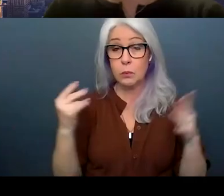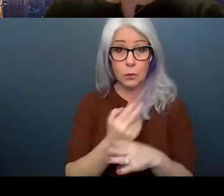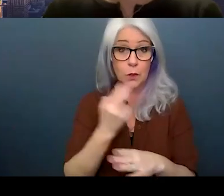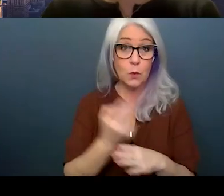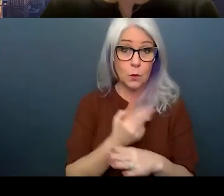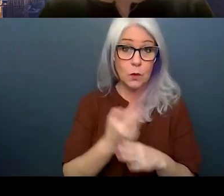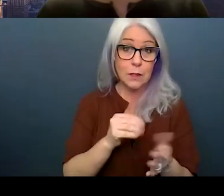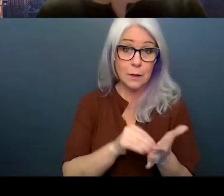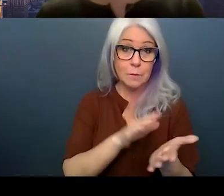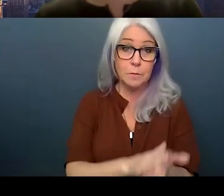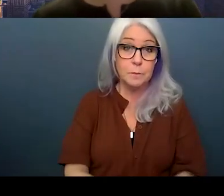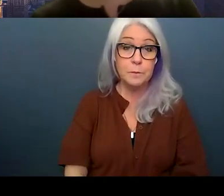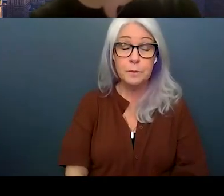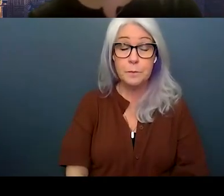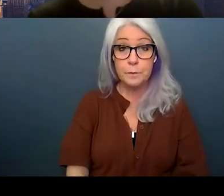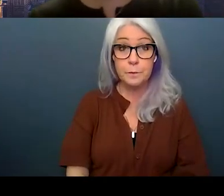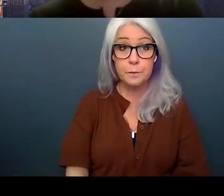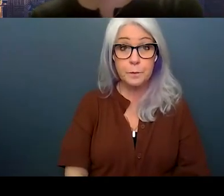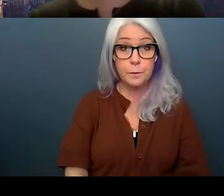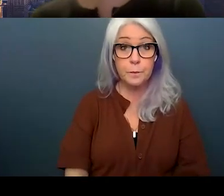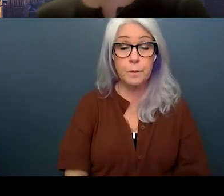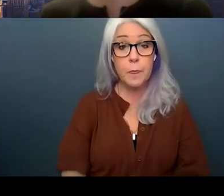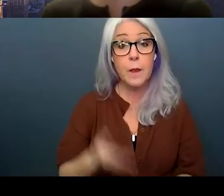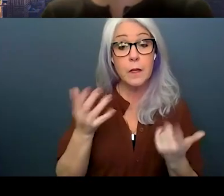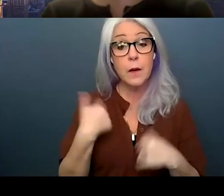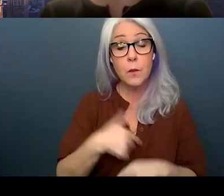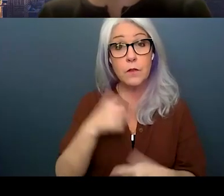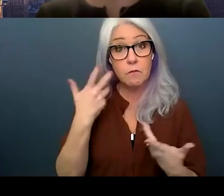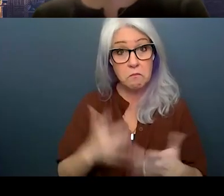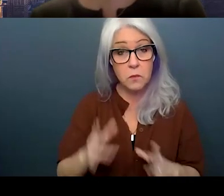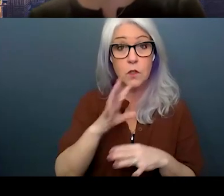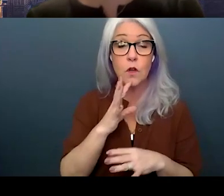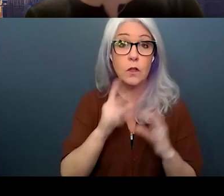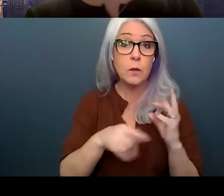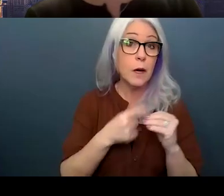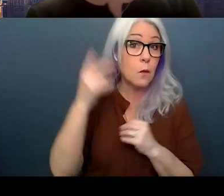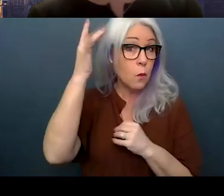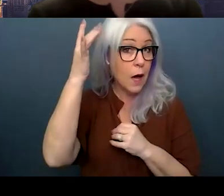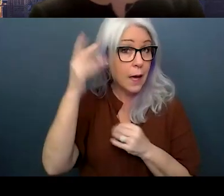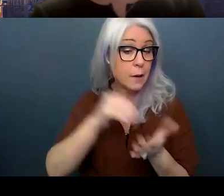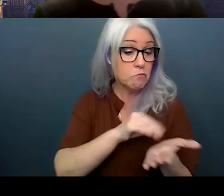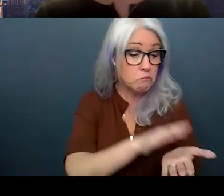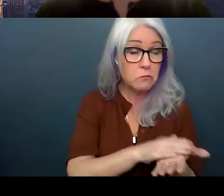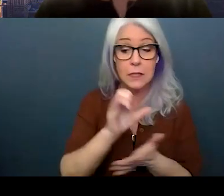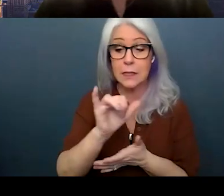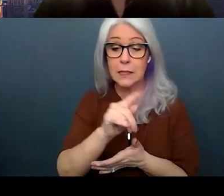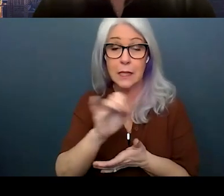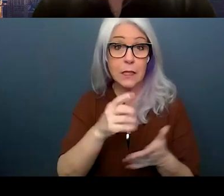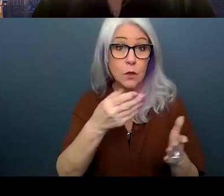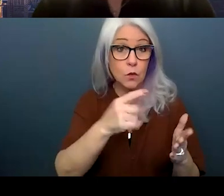protocol. So now that we've talked about why cite sources, let's get into the details of the different kinds of